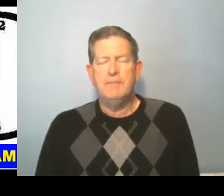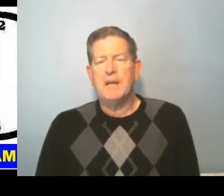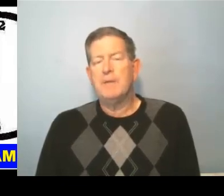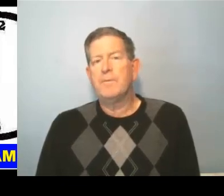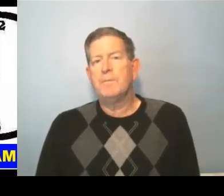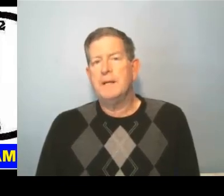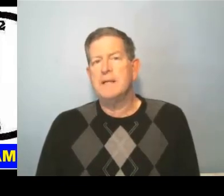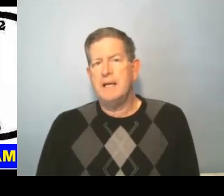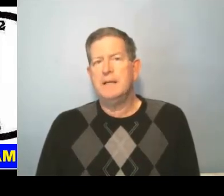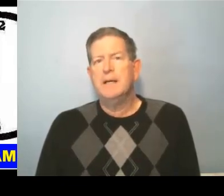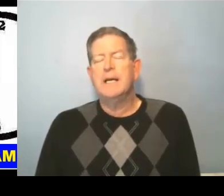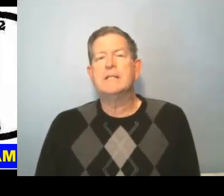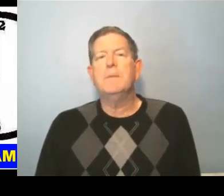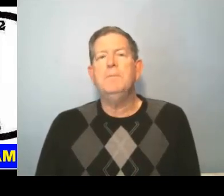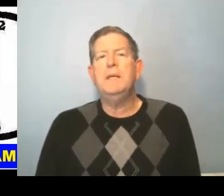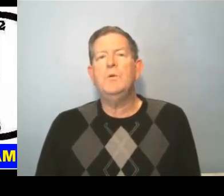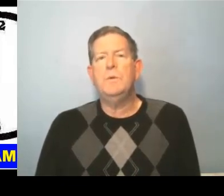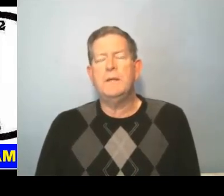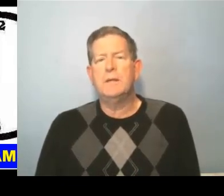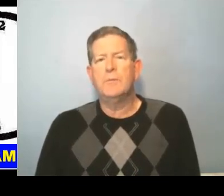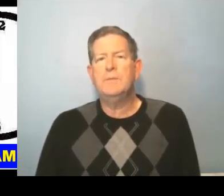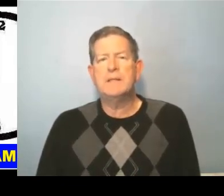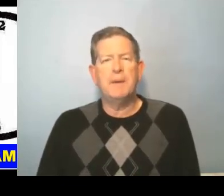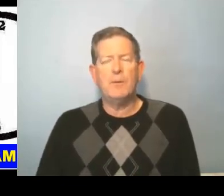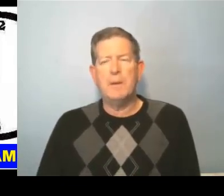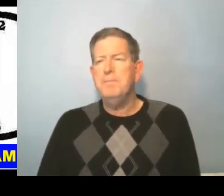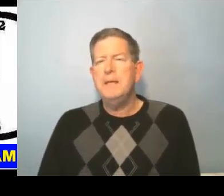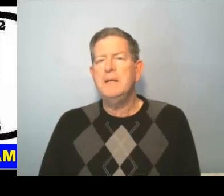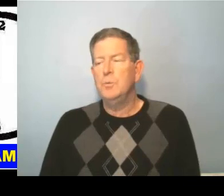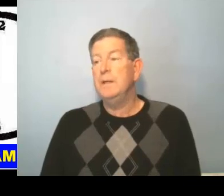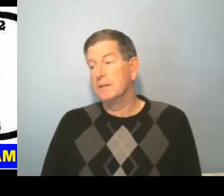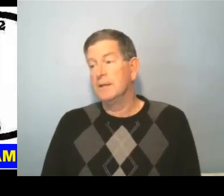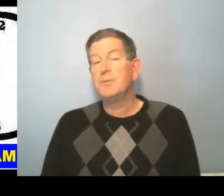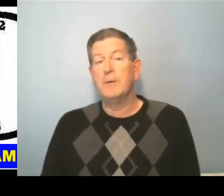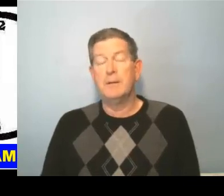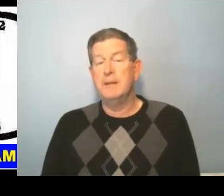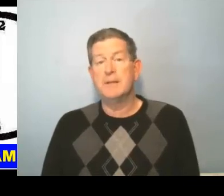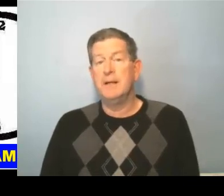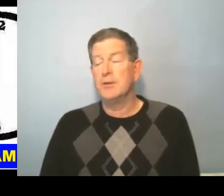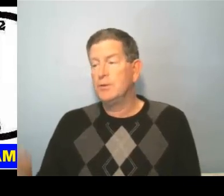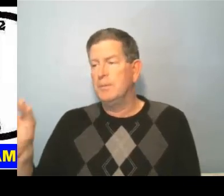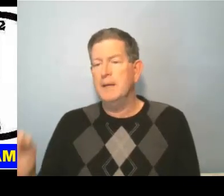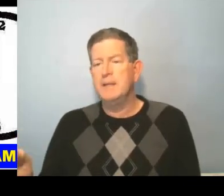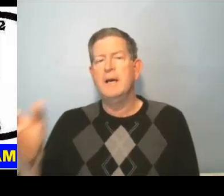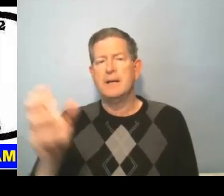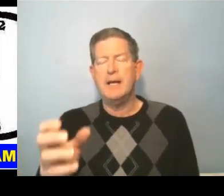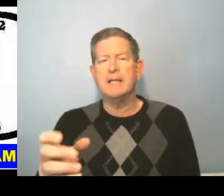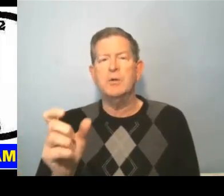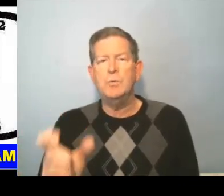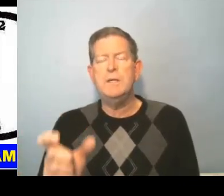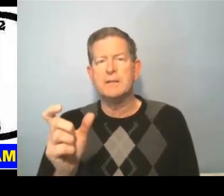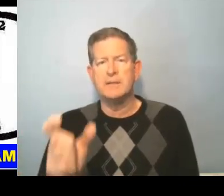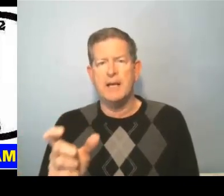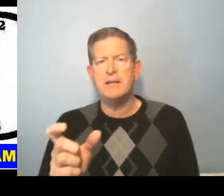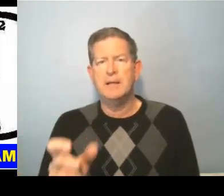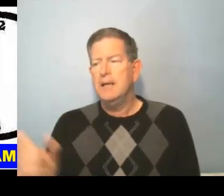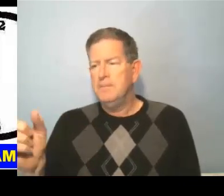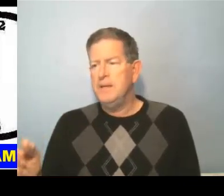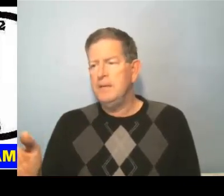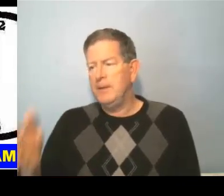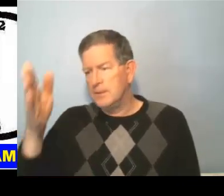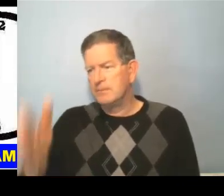midi. And for midnight, it's minuit, which means, by the way, minuit is literally what it means in English too, midnight. Nuit is